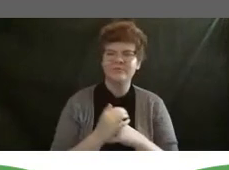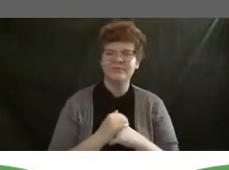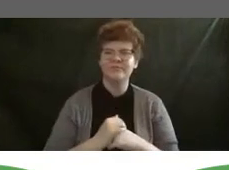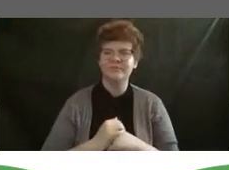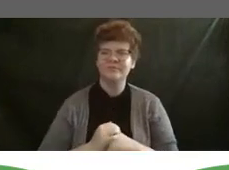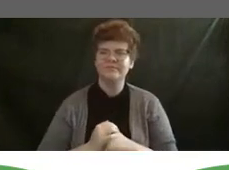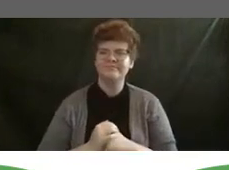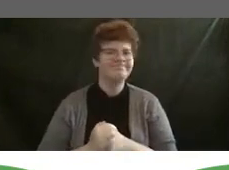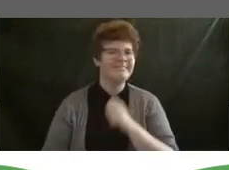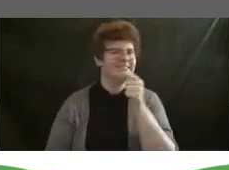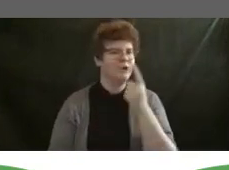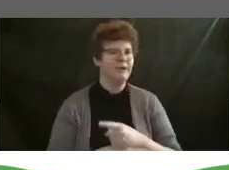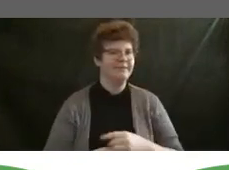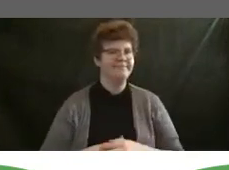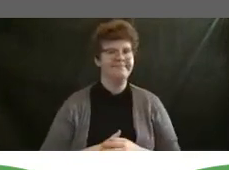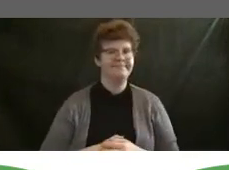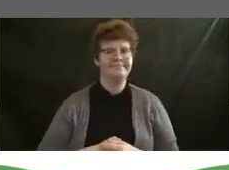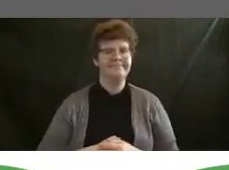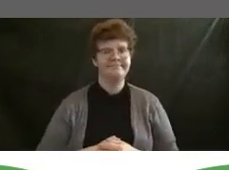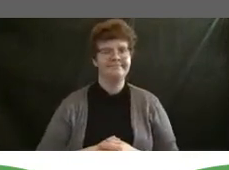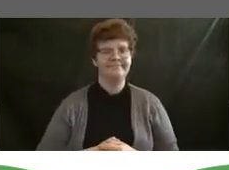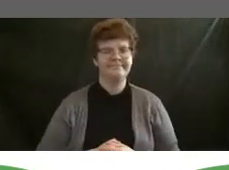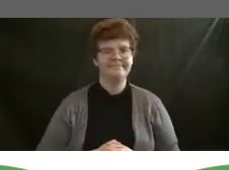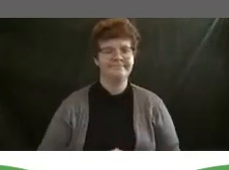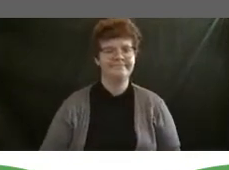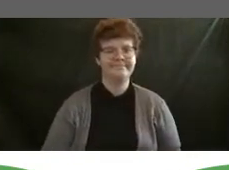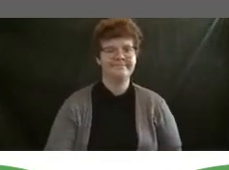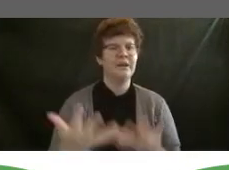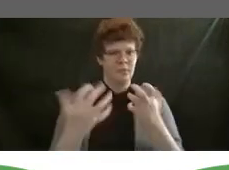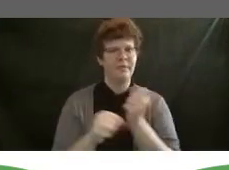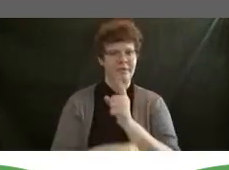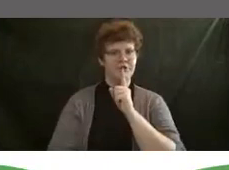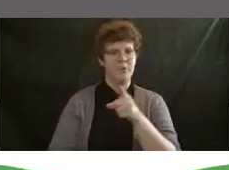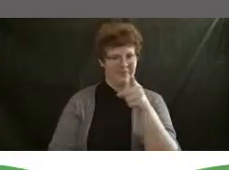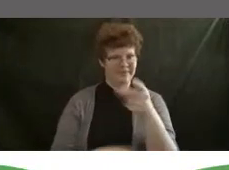It's not right. And I want to make sure that this is right.